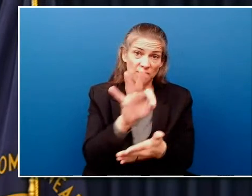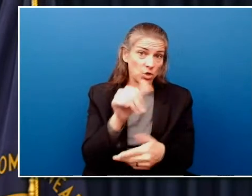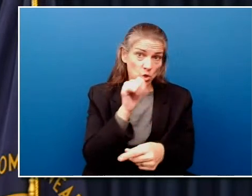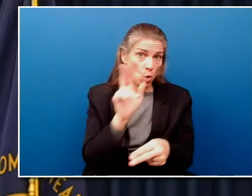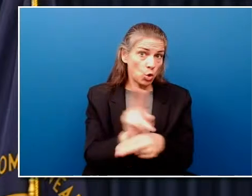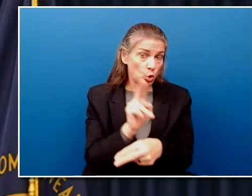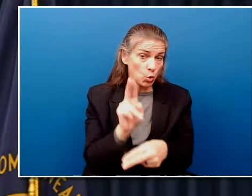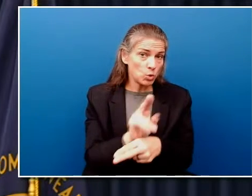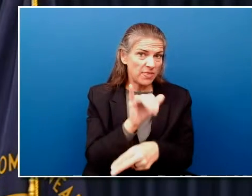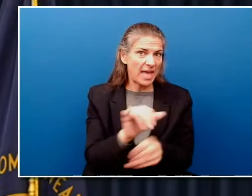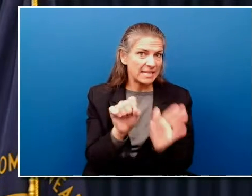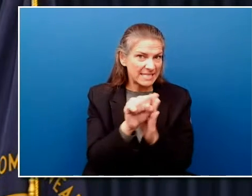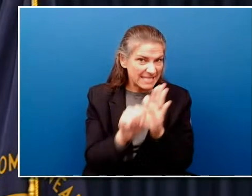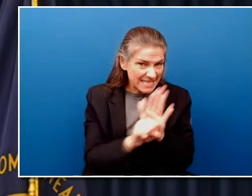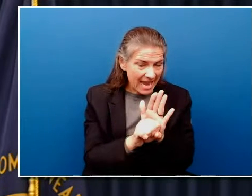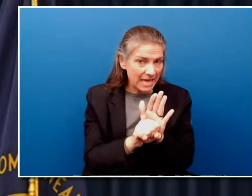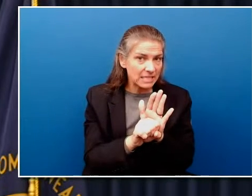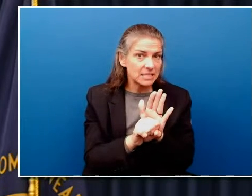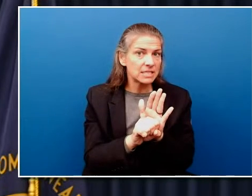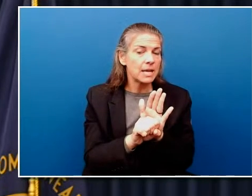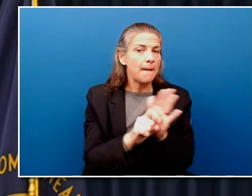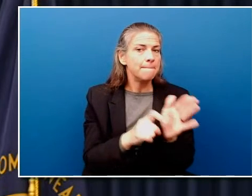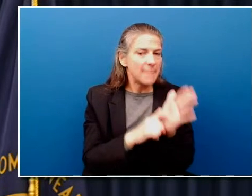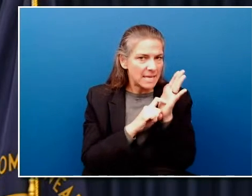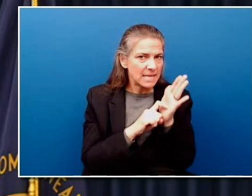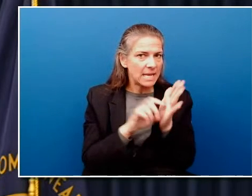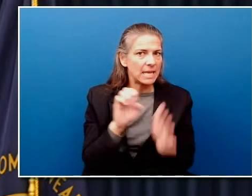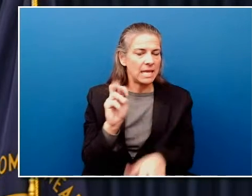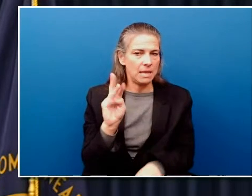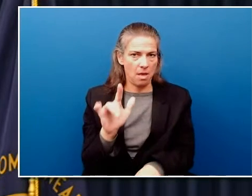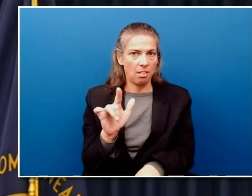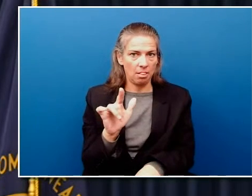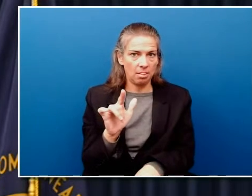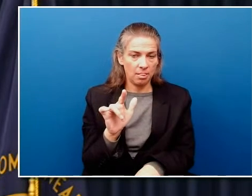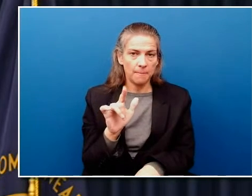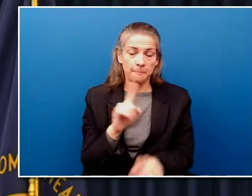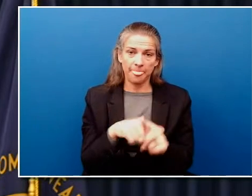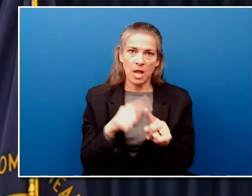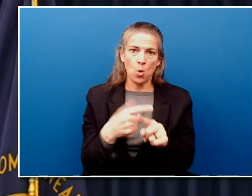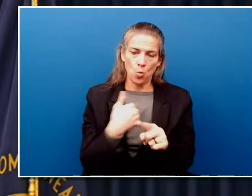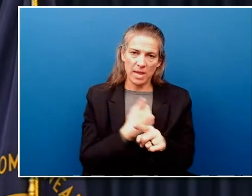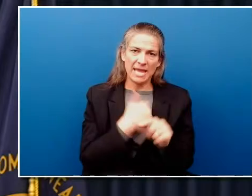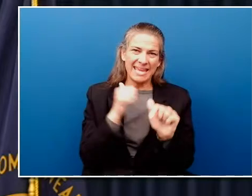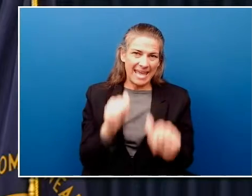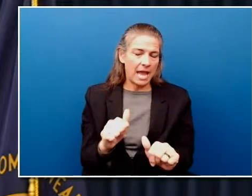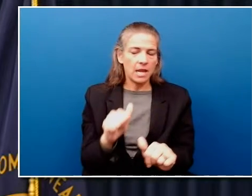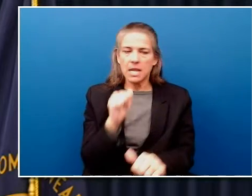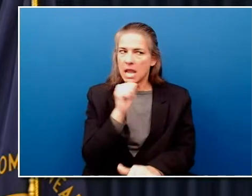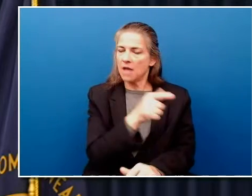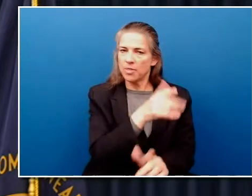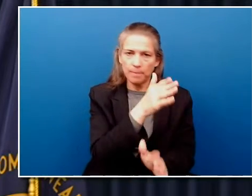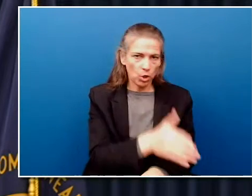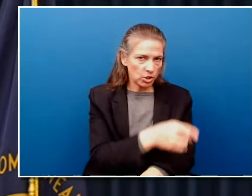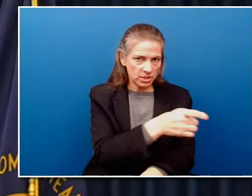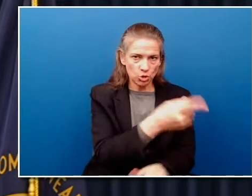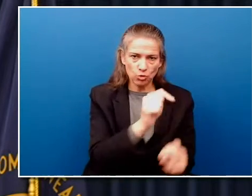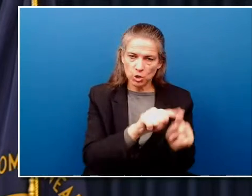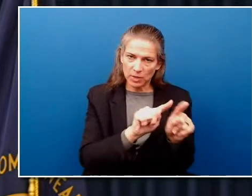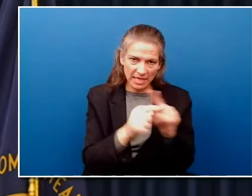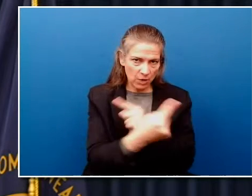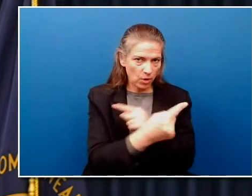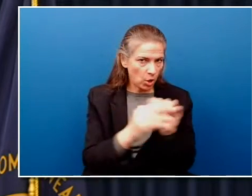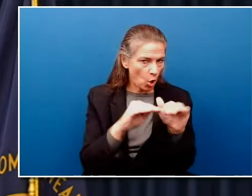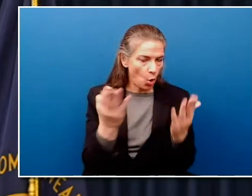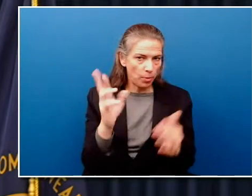that state mandated email, then we are able, not the individual trying to get around the Open Records